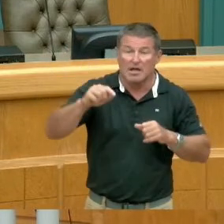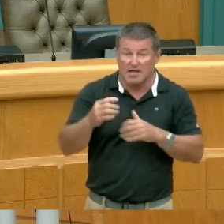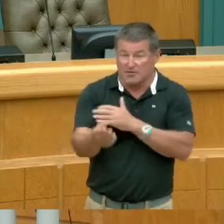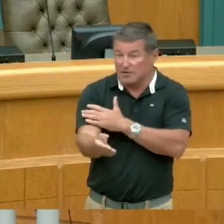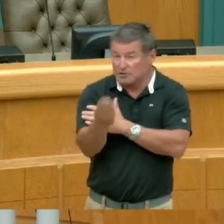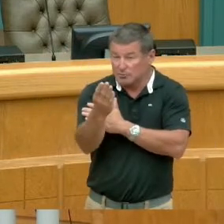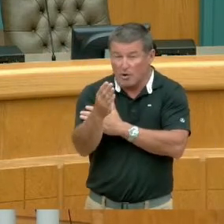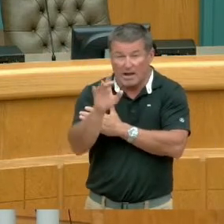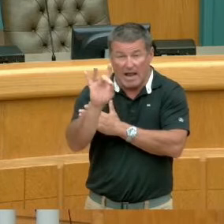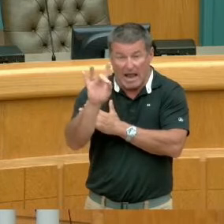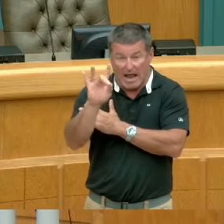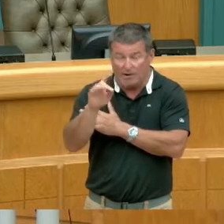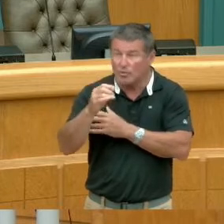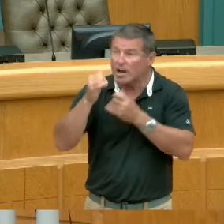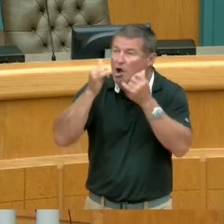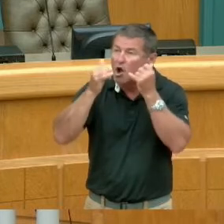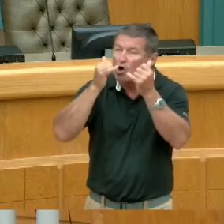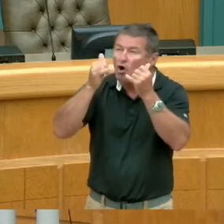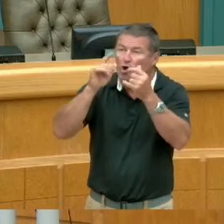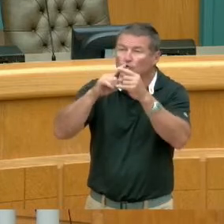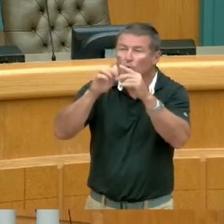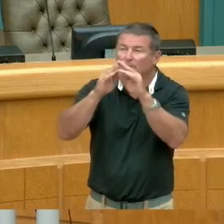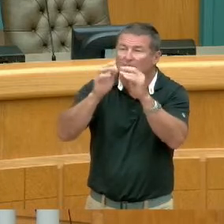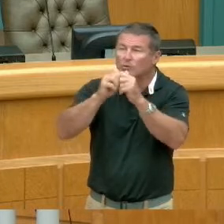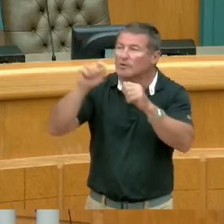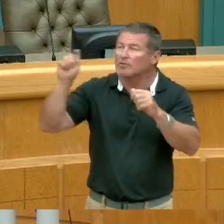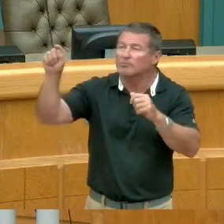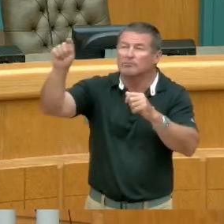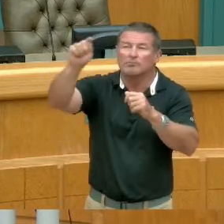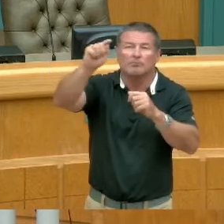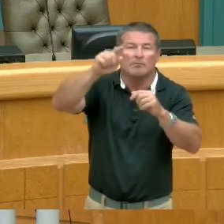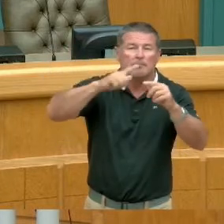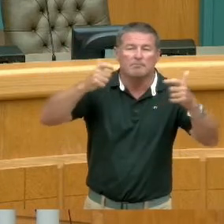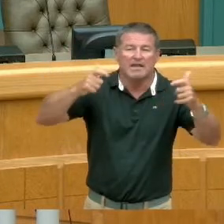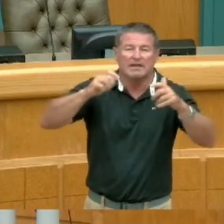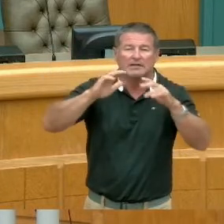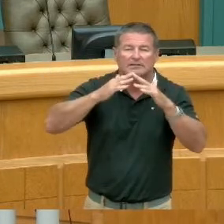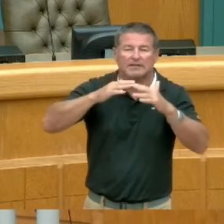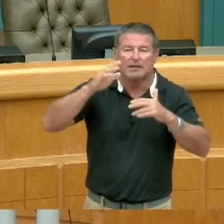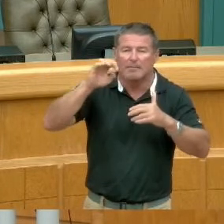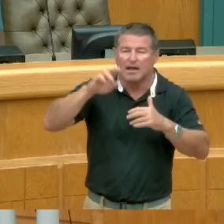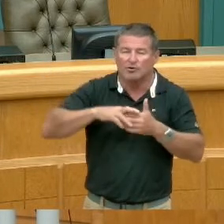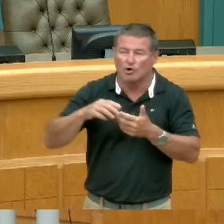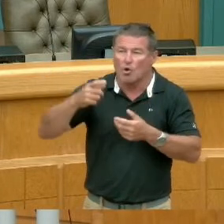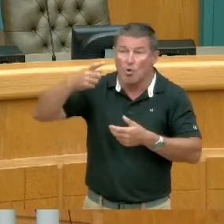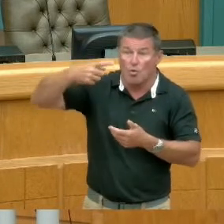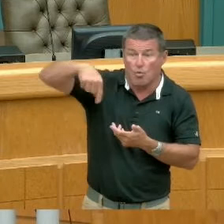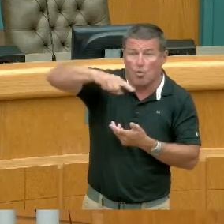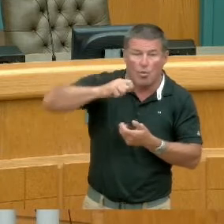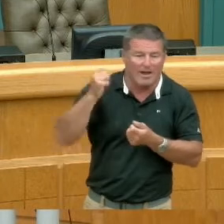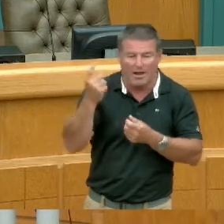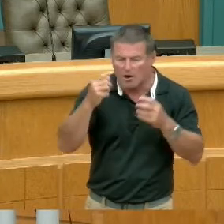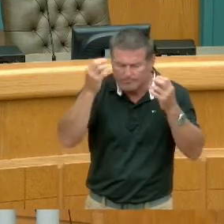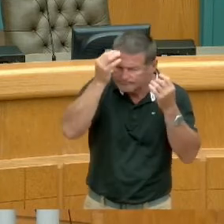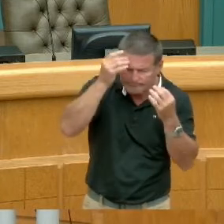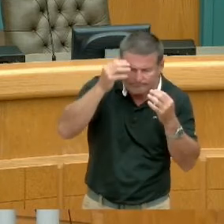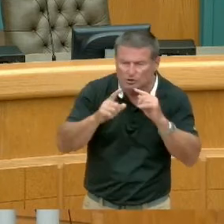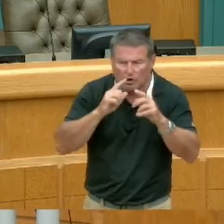We discussed the governor's new orders and how it applies to each one of the cities that we represent.